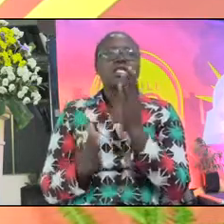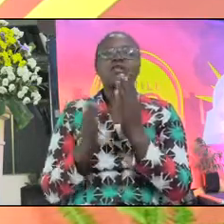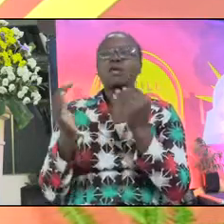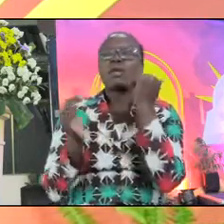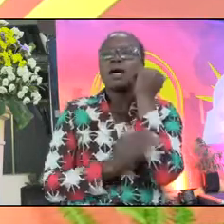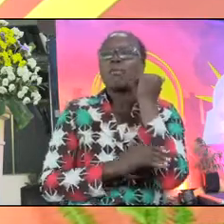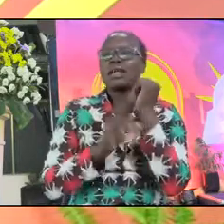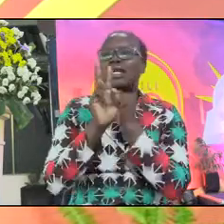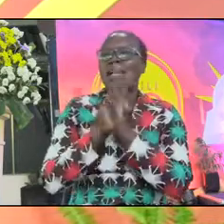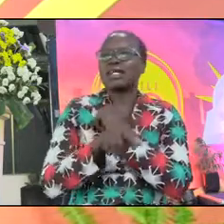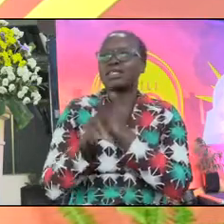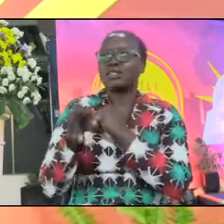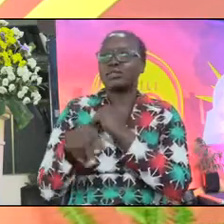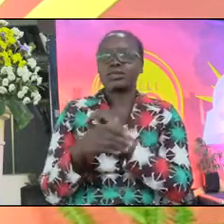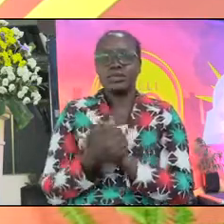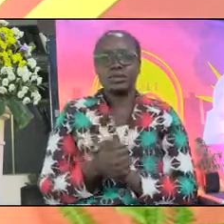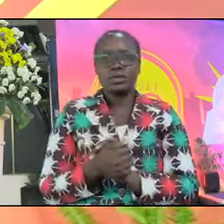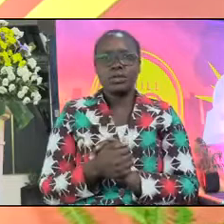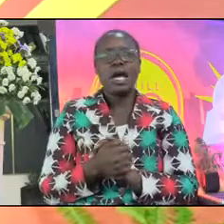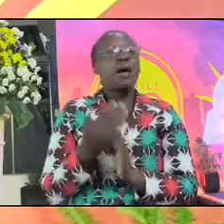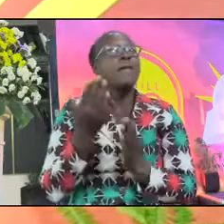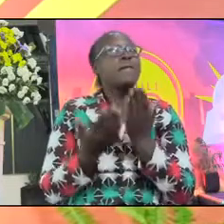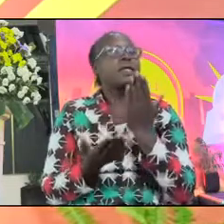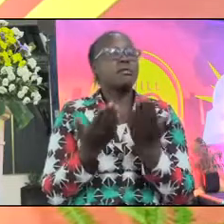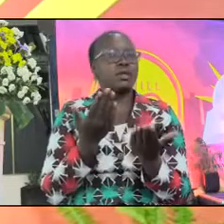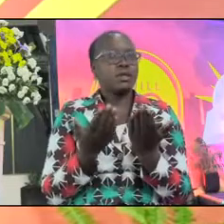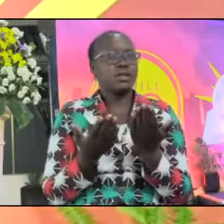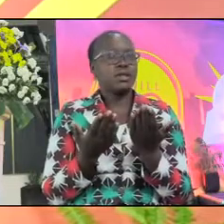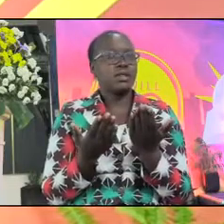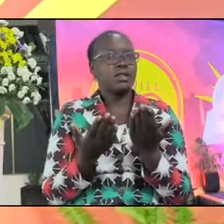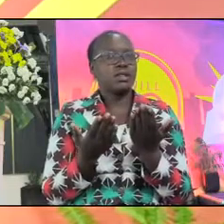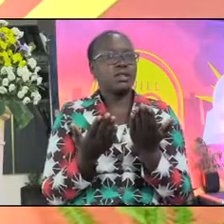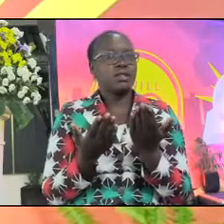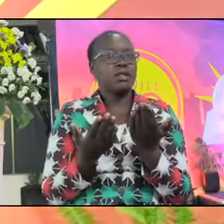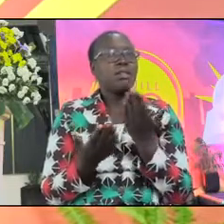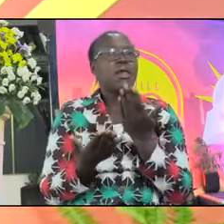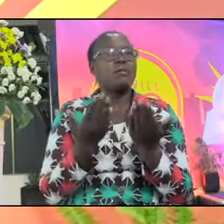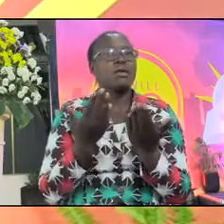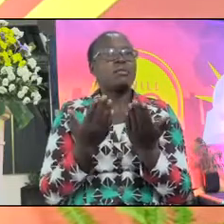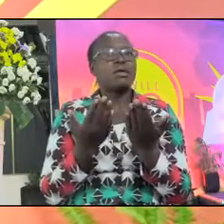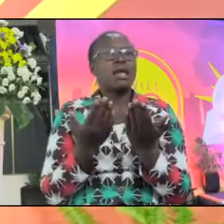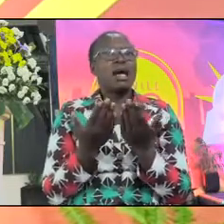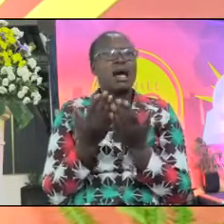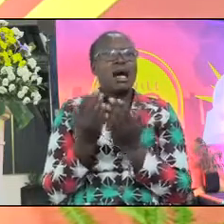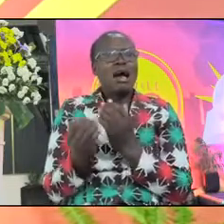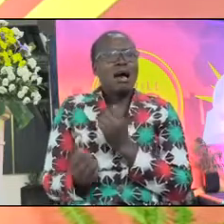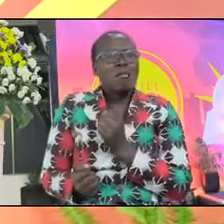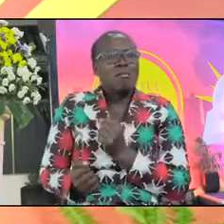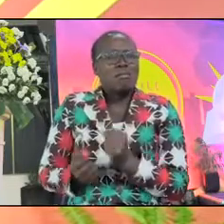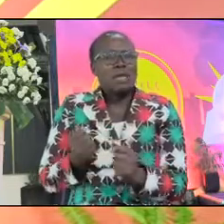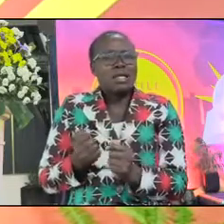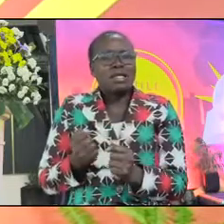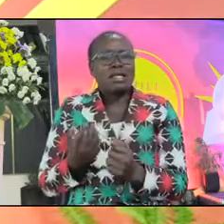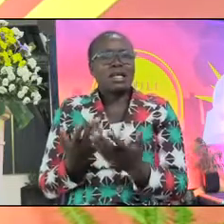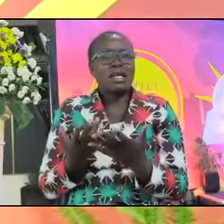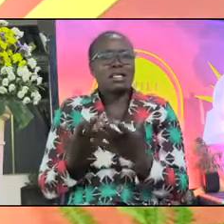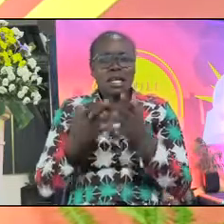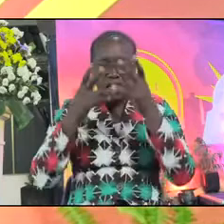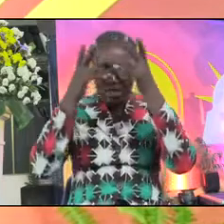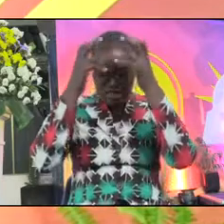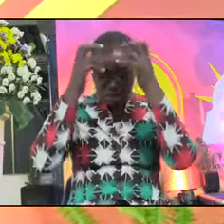bad attitude. Maybe it may be a mean and demonic